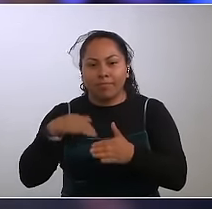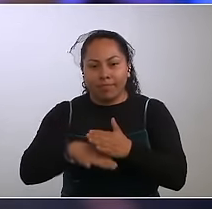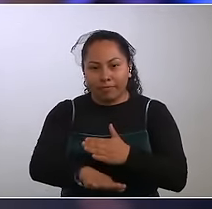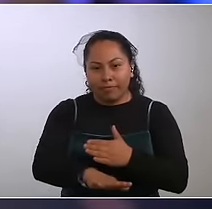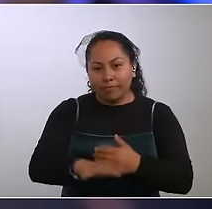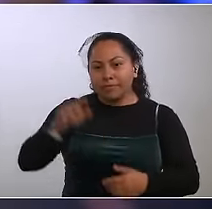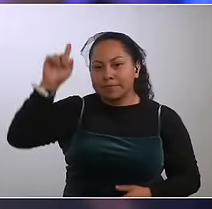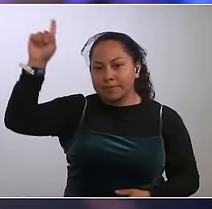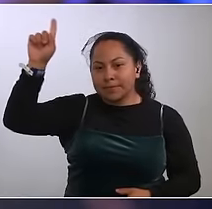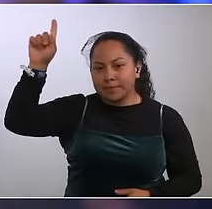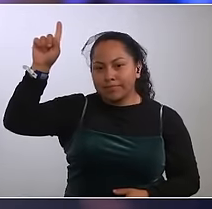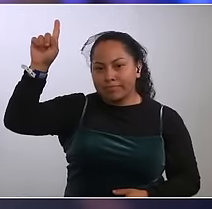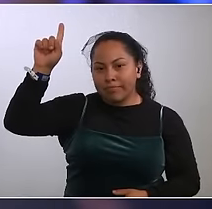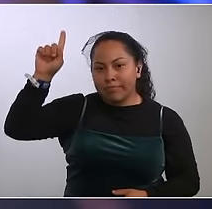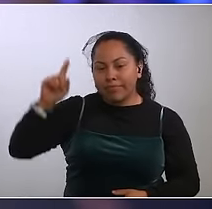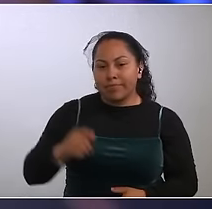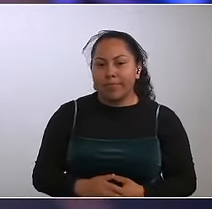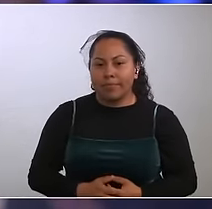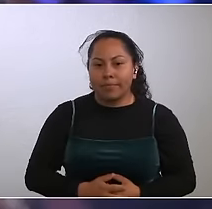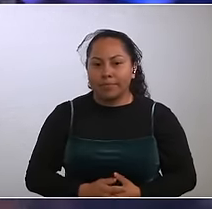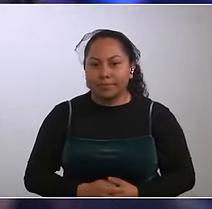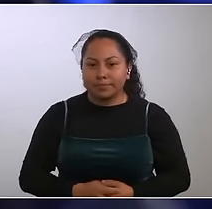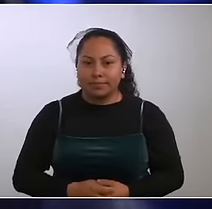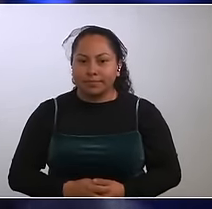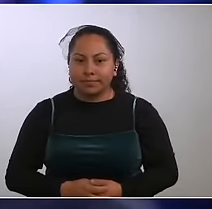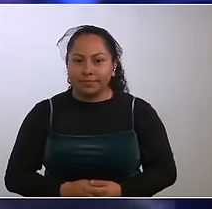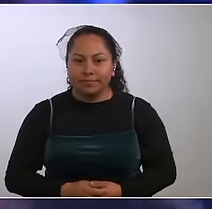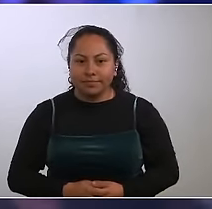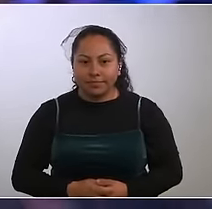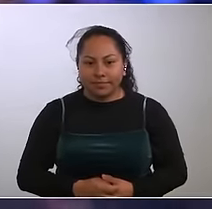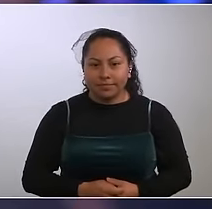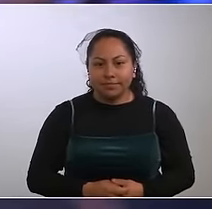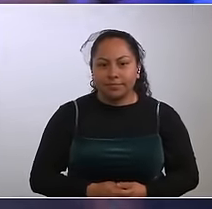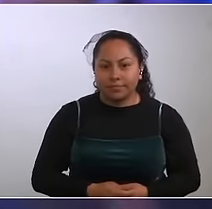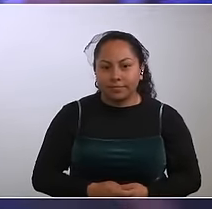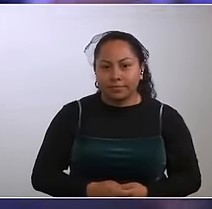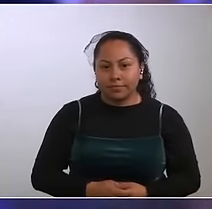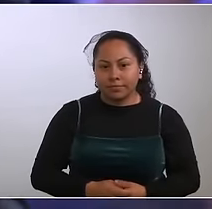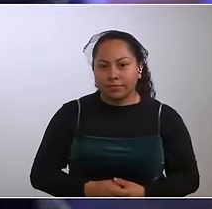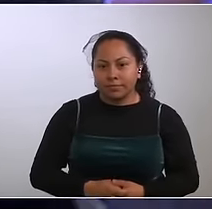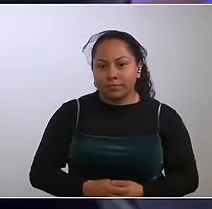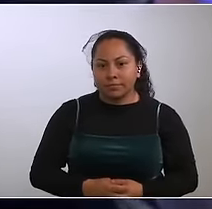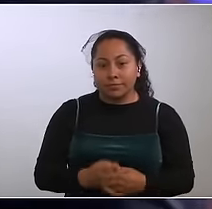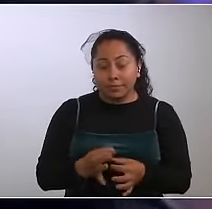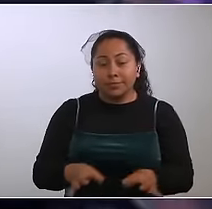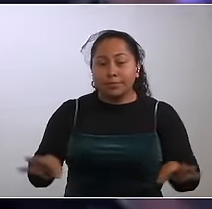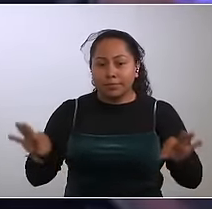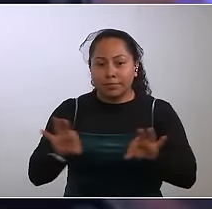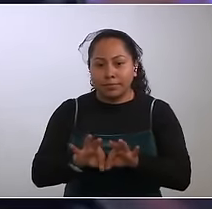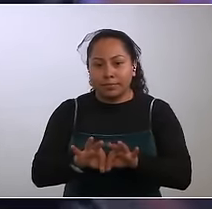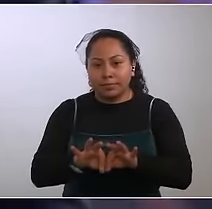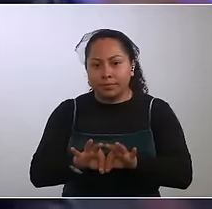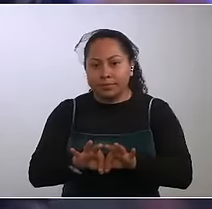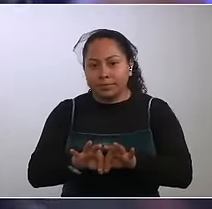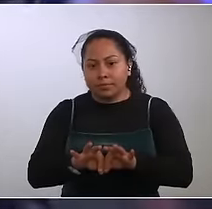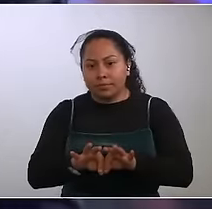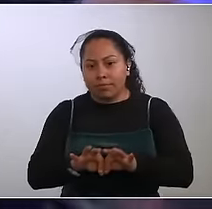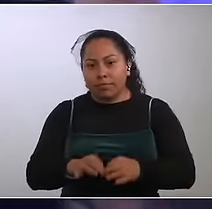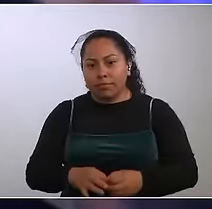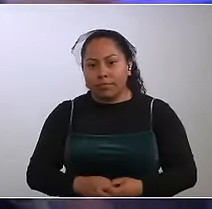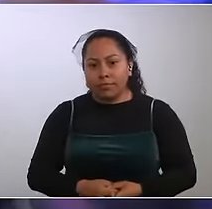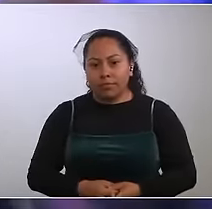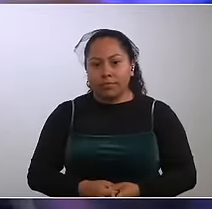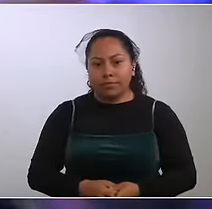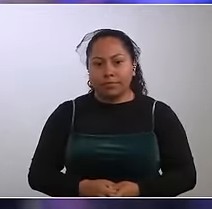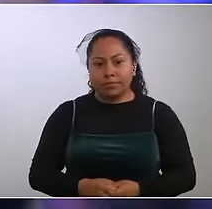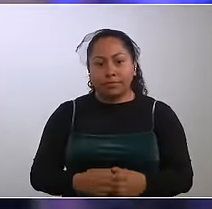God. Are you with me? Está conmigo. I'm almost there. Ya casi llego. Because this is important. Porque esto es importante.